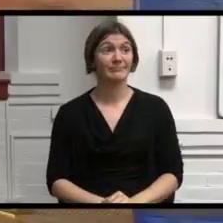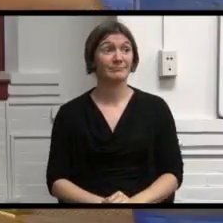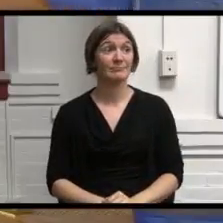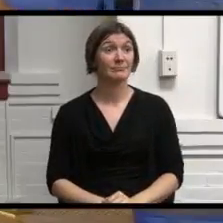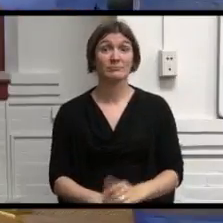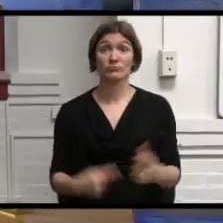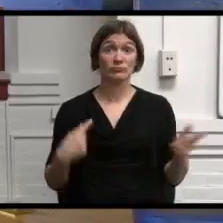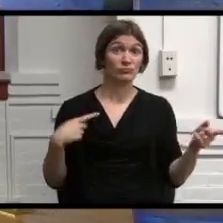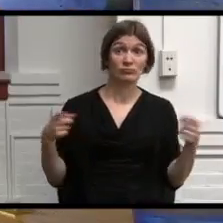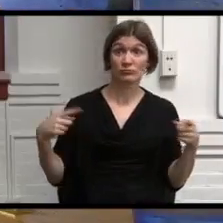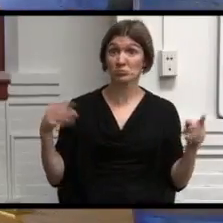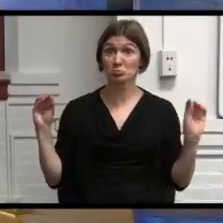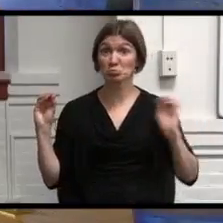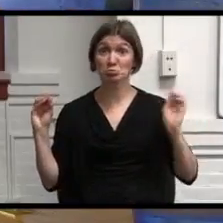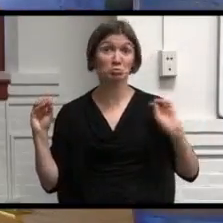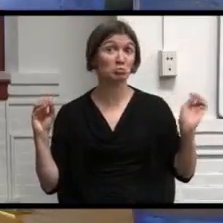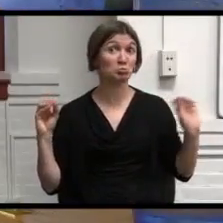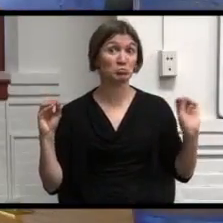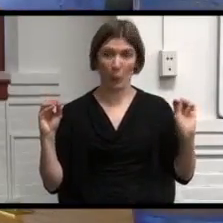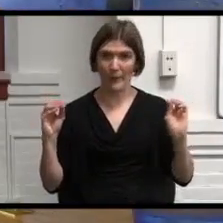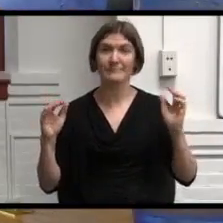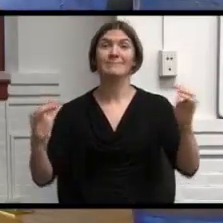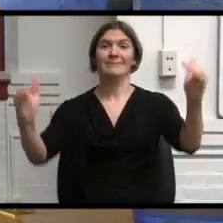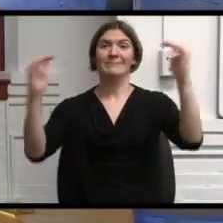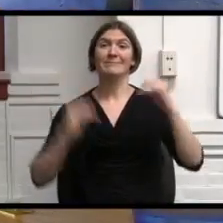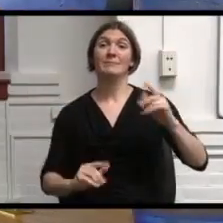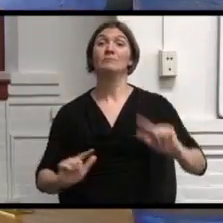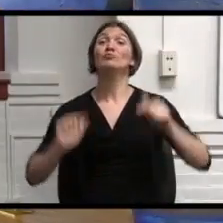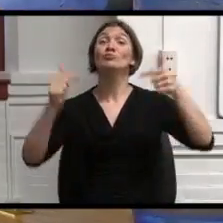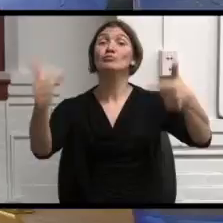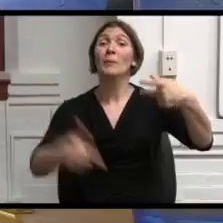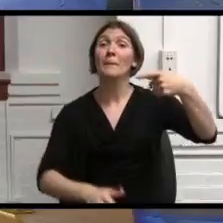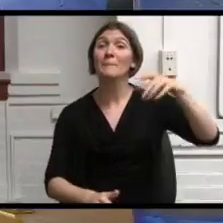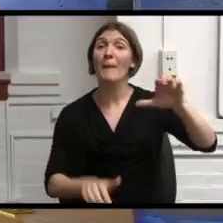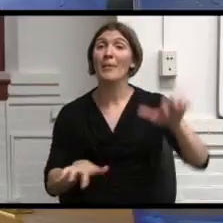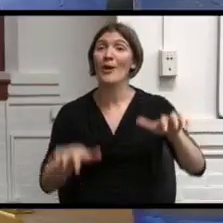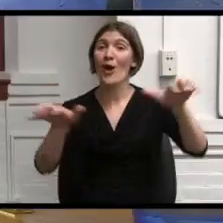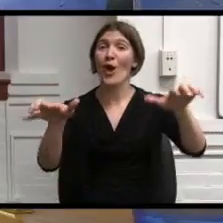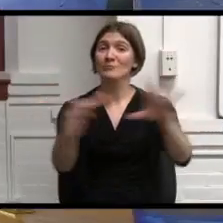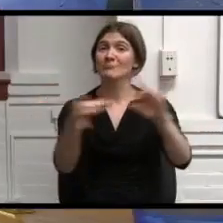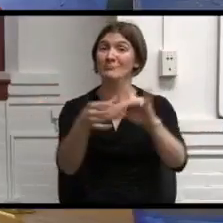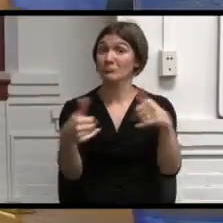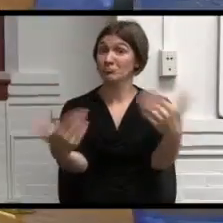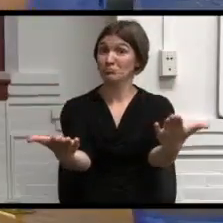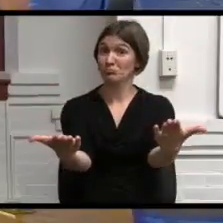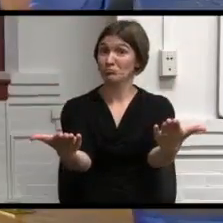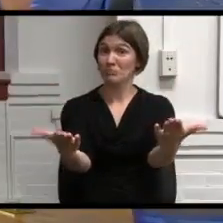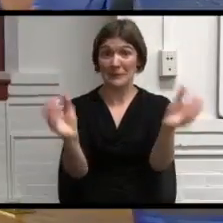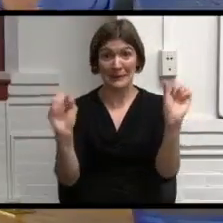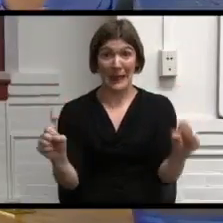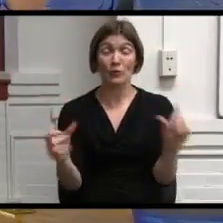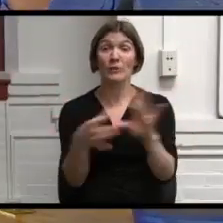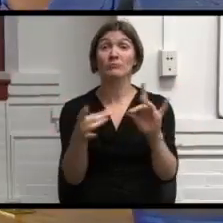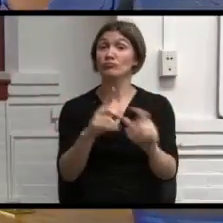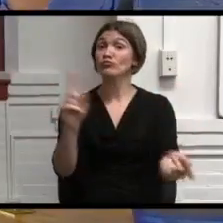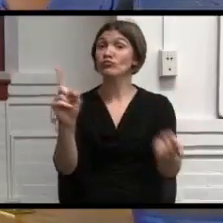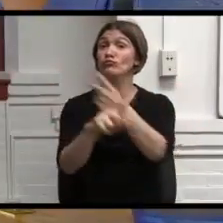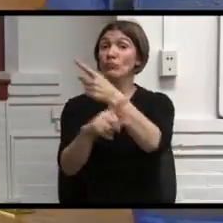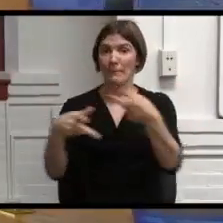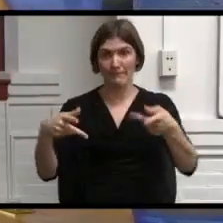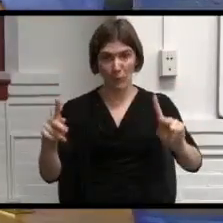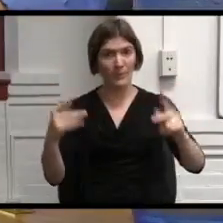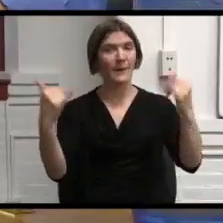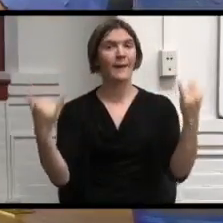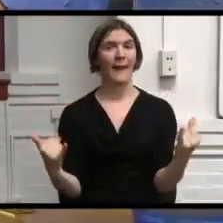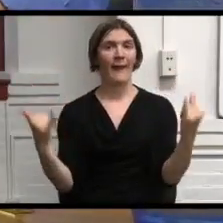I got nothing. Okay. Now we have public participation, which is a time for anyone in the public to talk about something that is not on